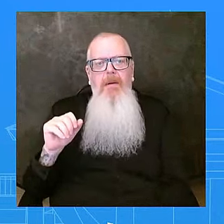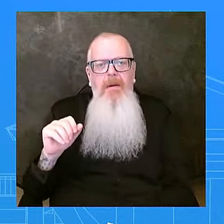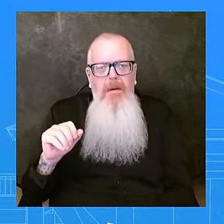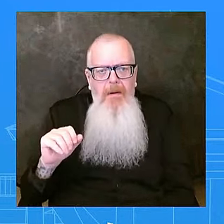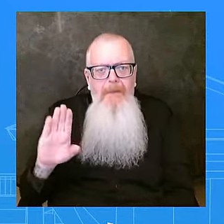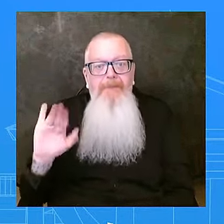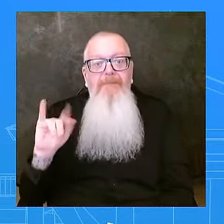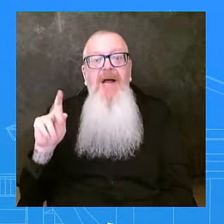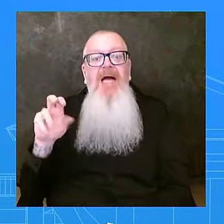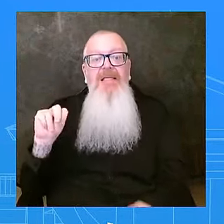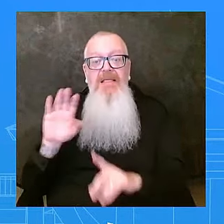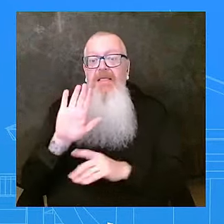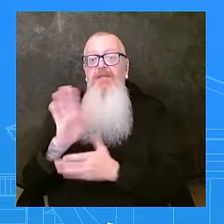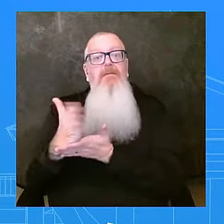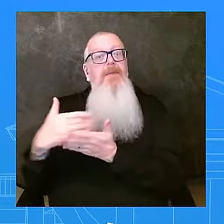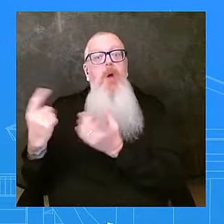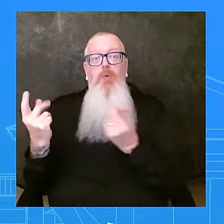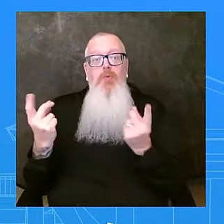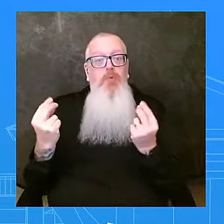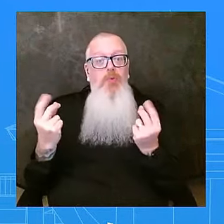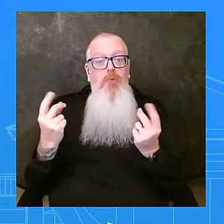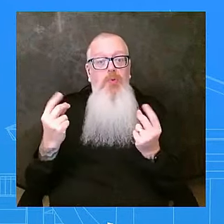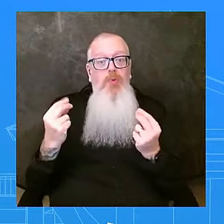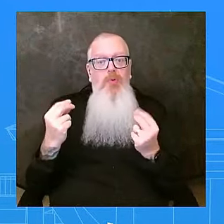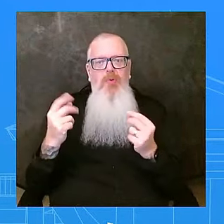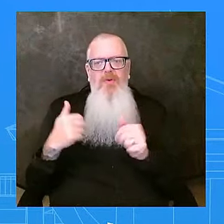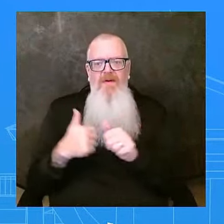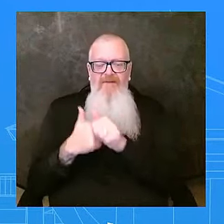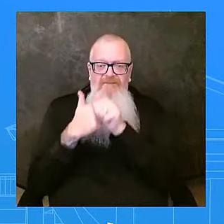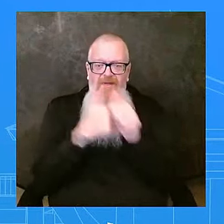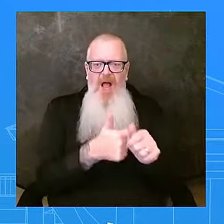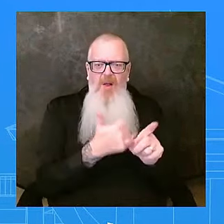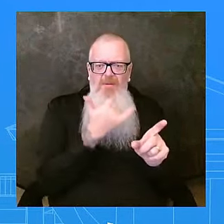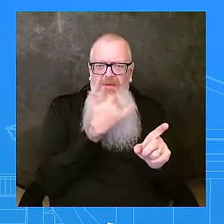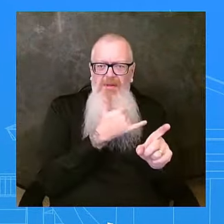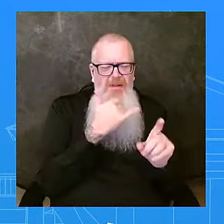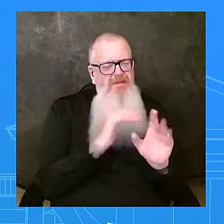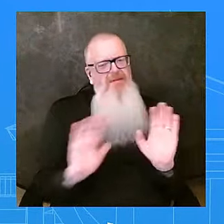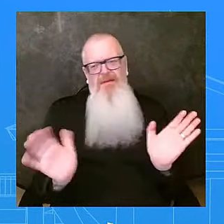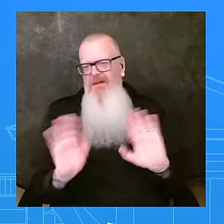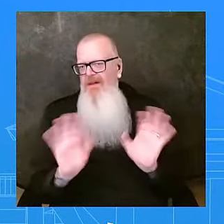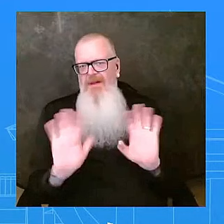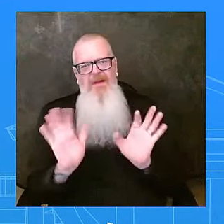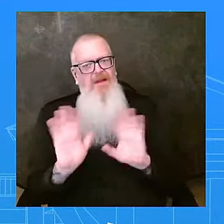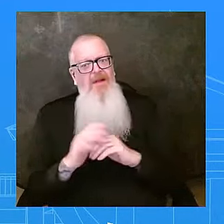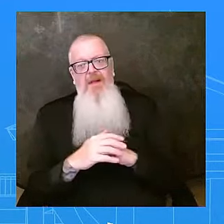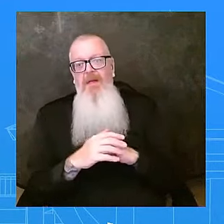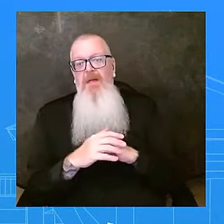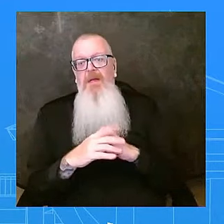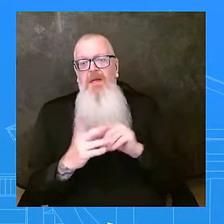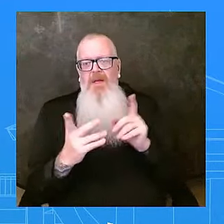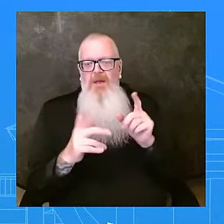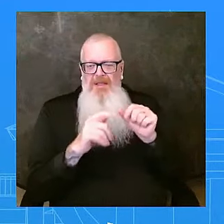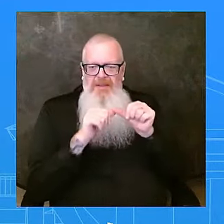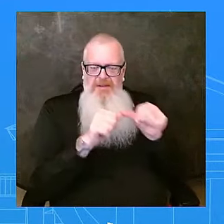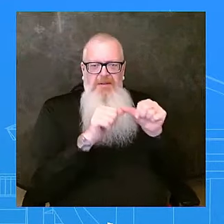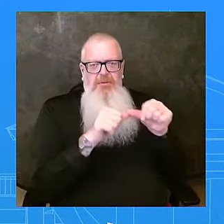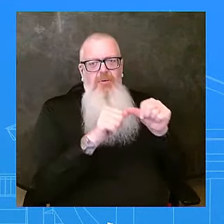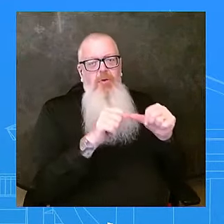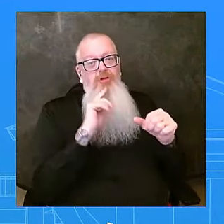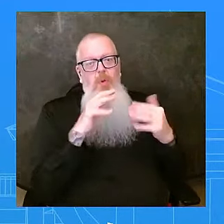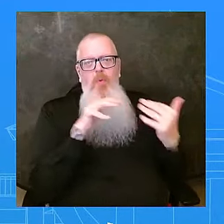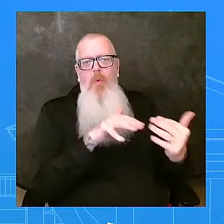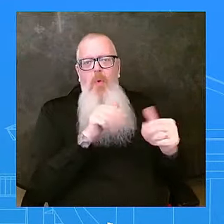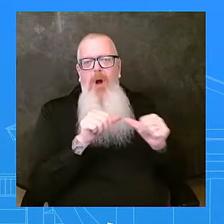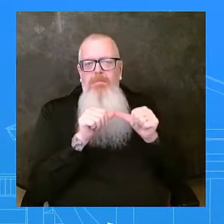office. Abide by the flawed agreement and end America's longest war, or blow up the deal, extend the war, and see a much